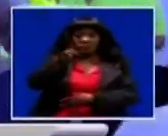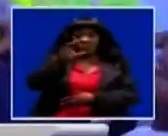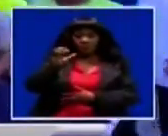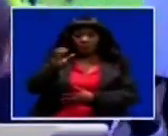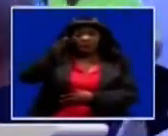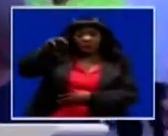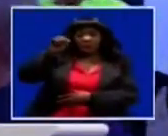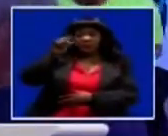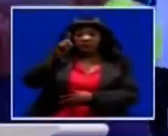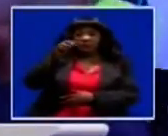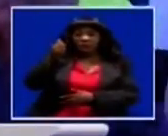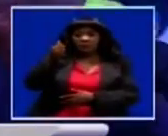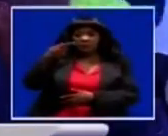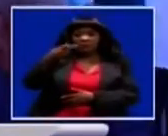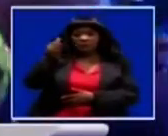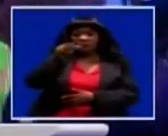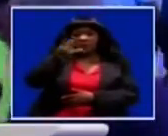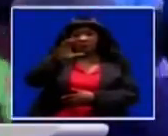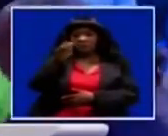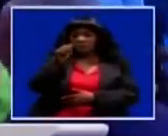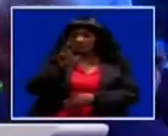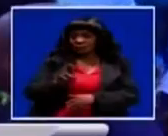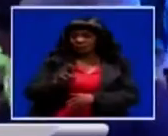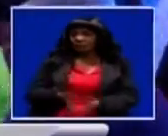Republic of Congo.